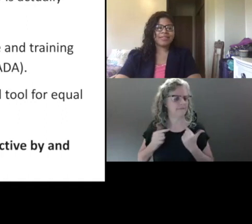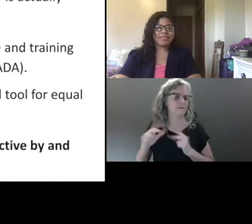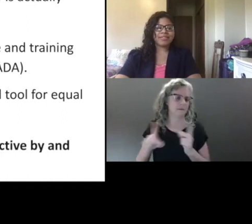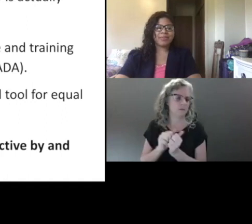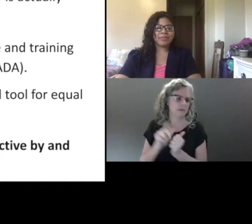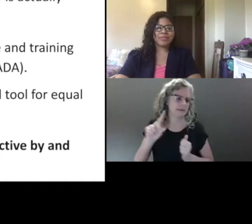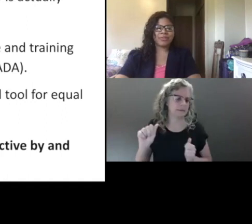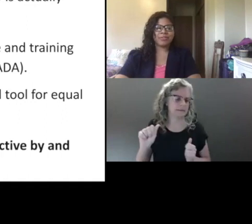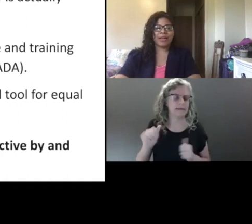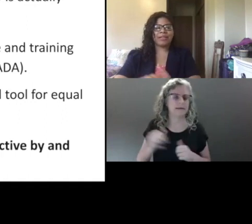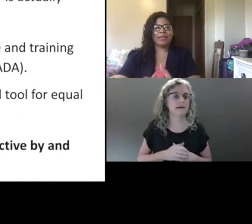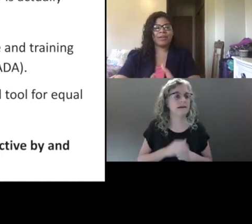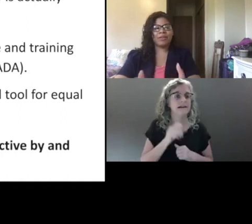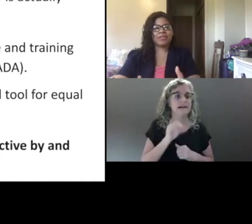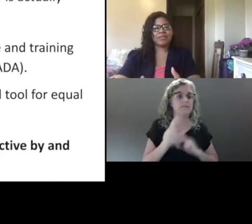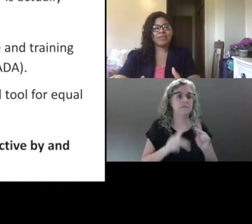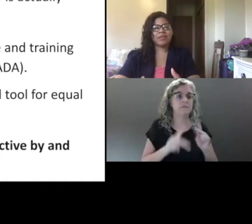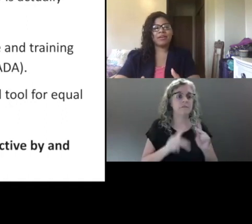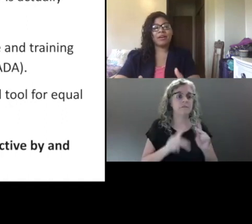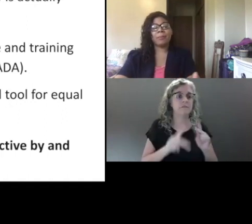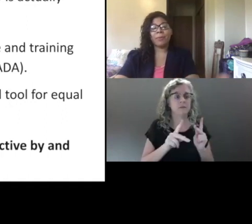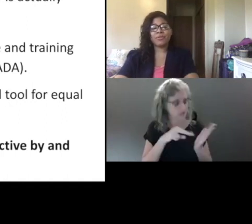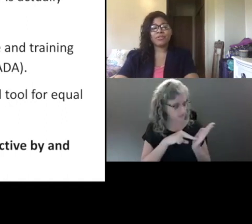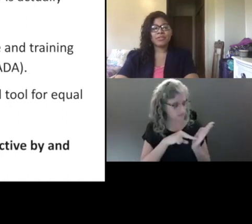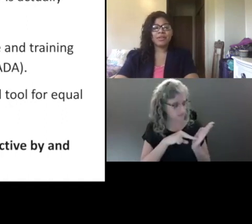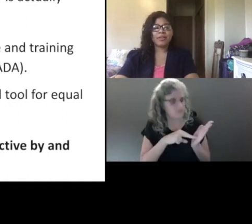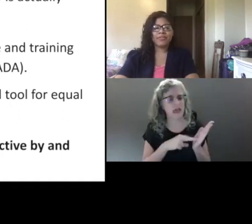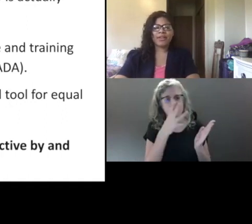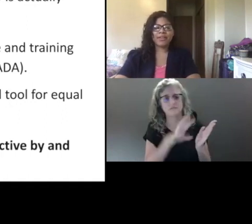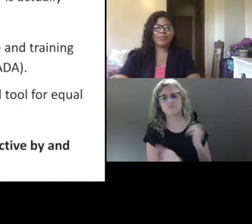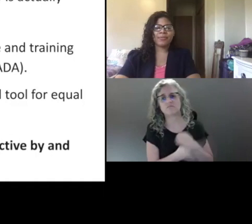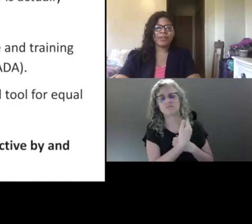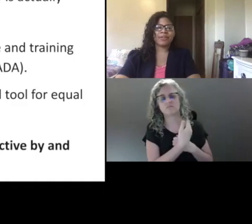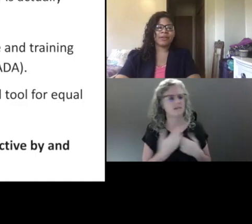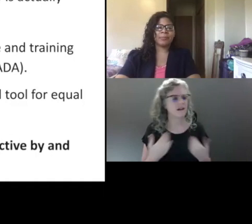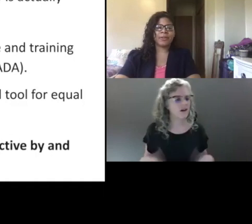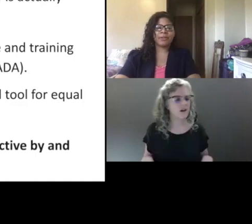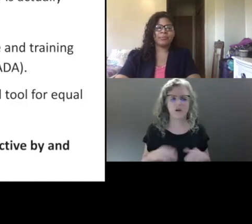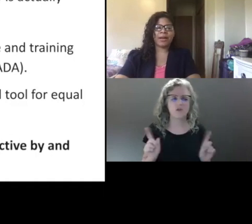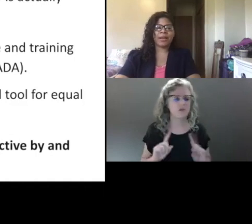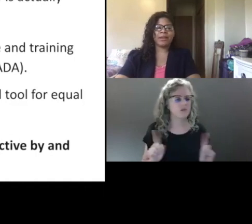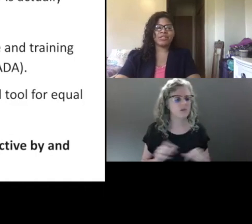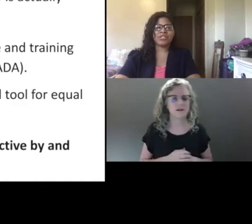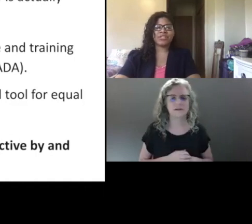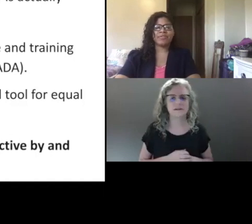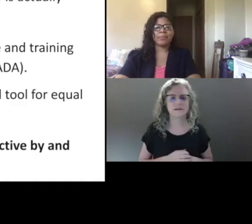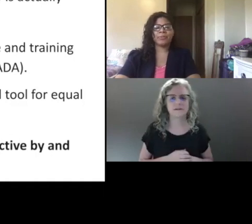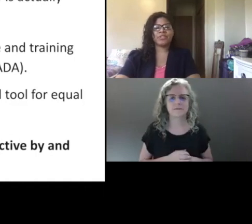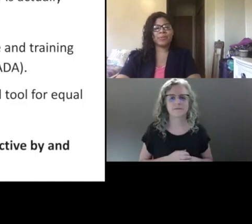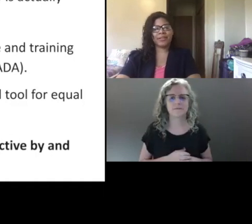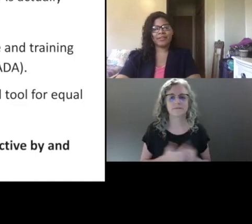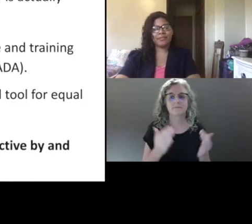then there's also the fact that laws are most effective when they're accompanied by a shift